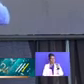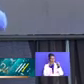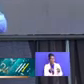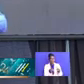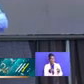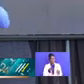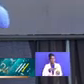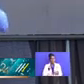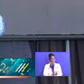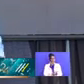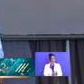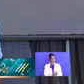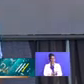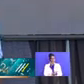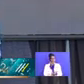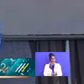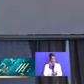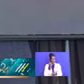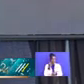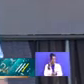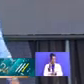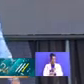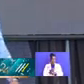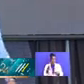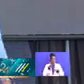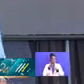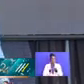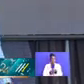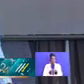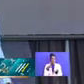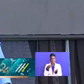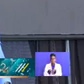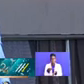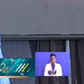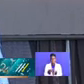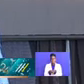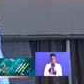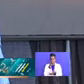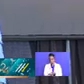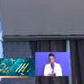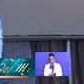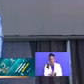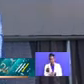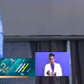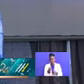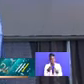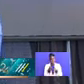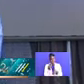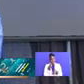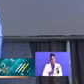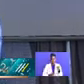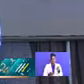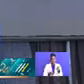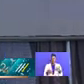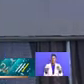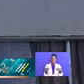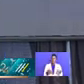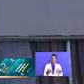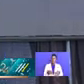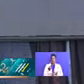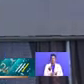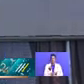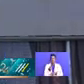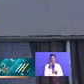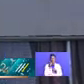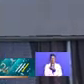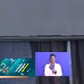back my auntie did not notice that there was a money that was missing and I say hey this